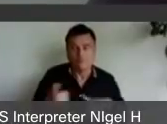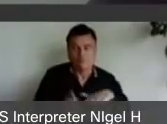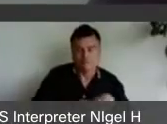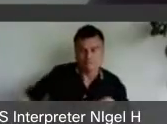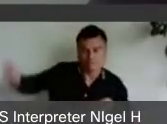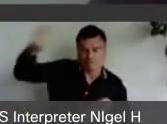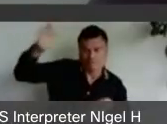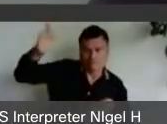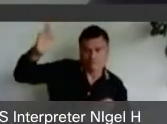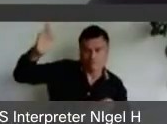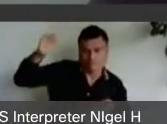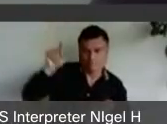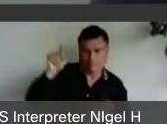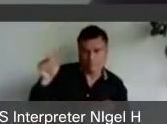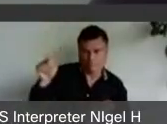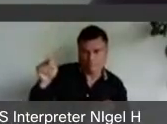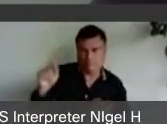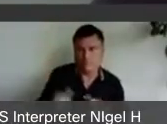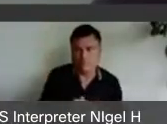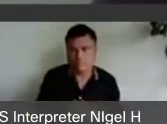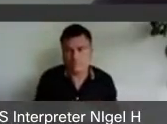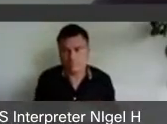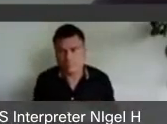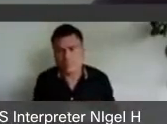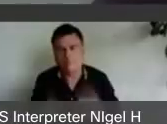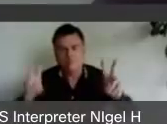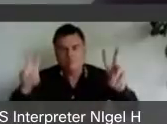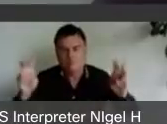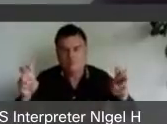new normal in COVID-19 mean to you?